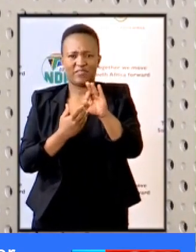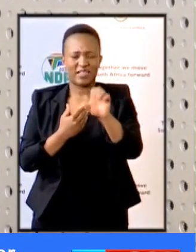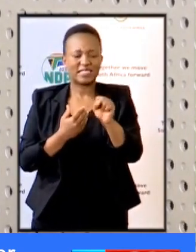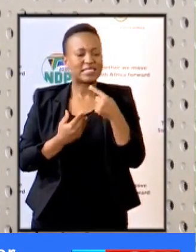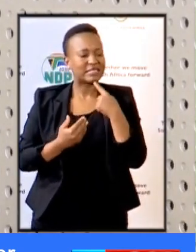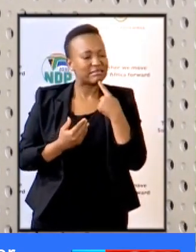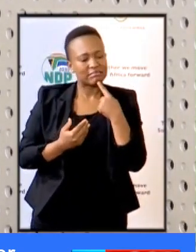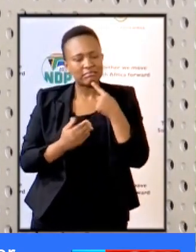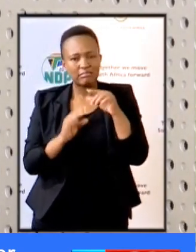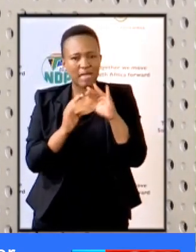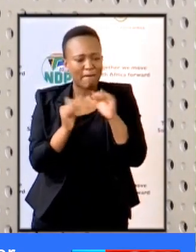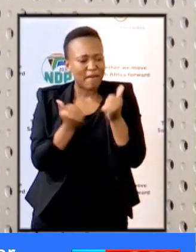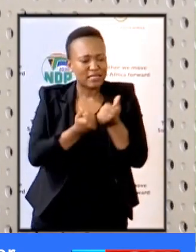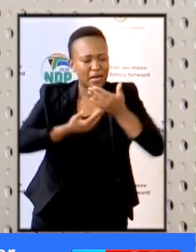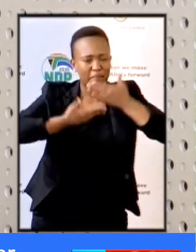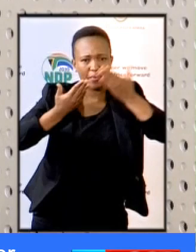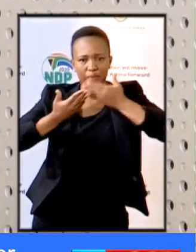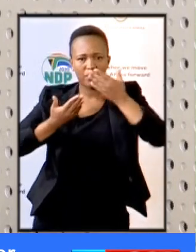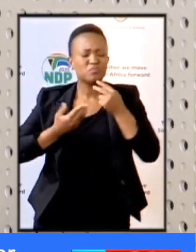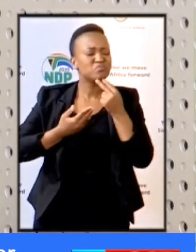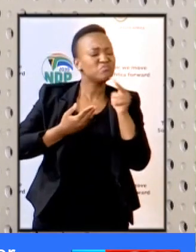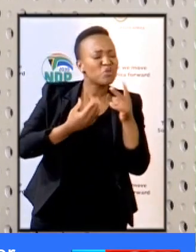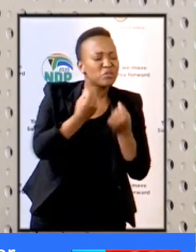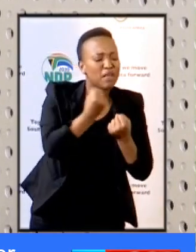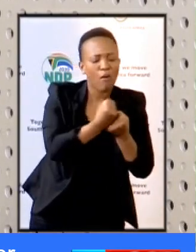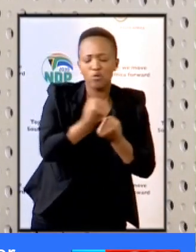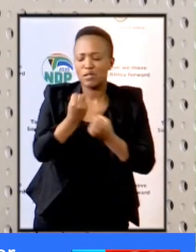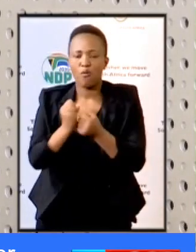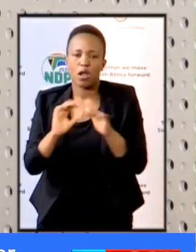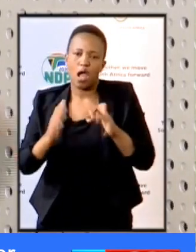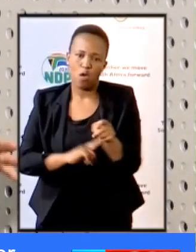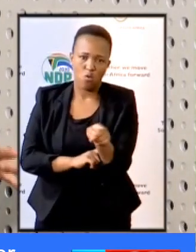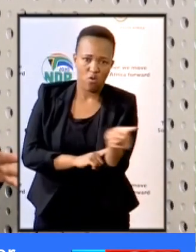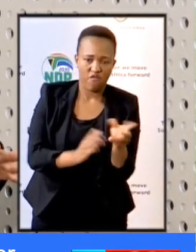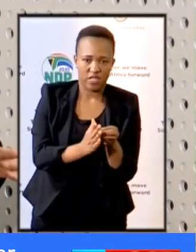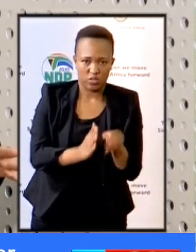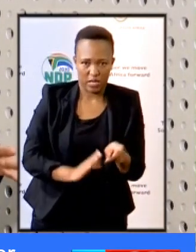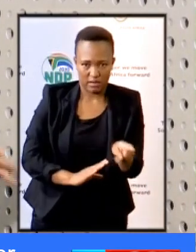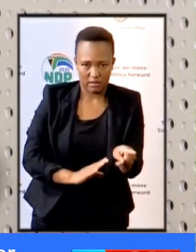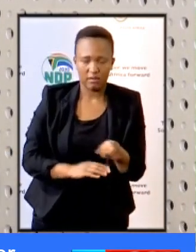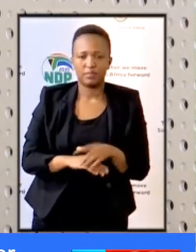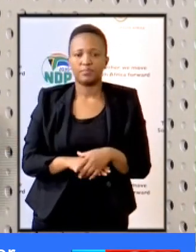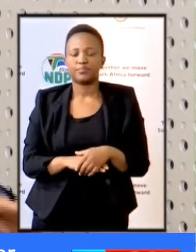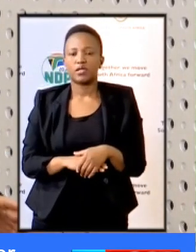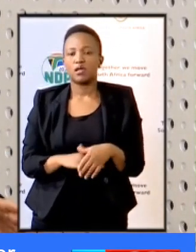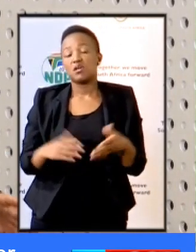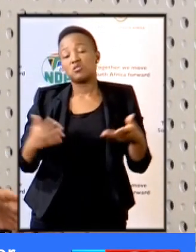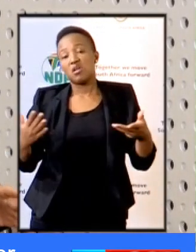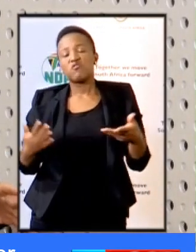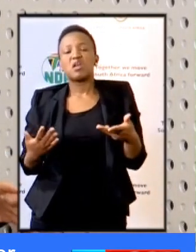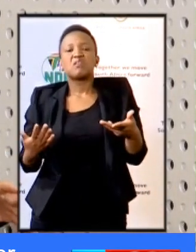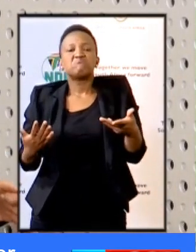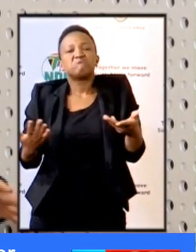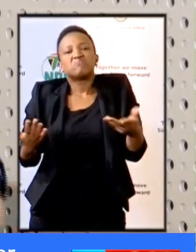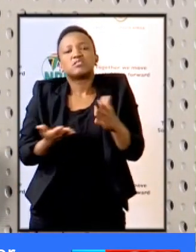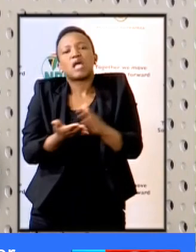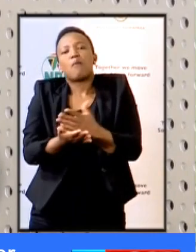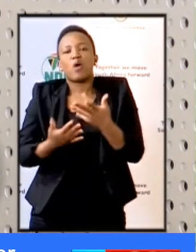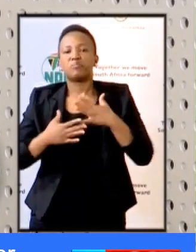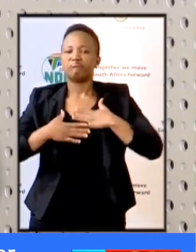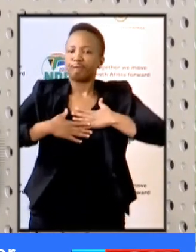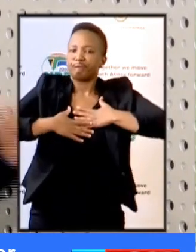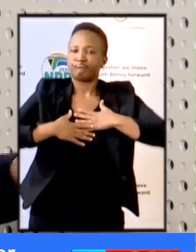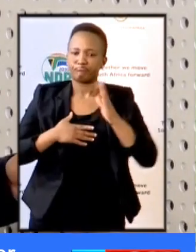that. It's a matter that is of concern to us, even if we can go begging to Good Samaritans to